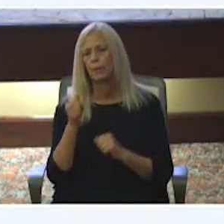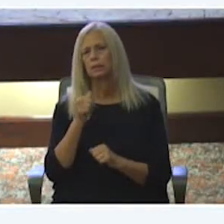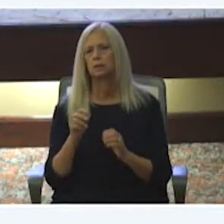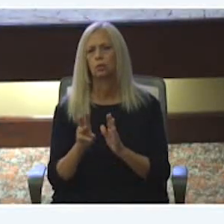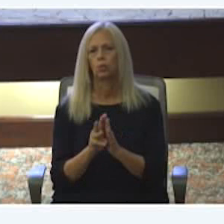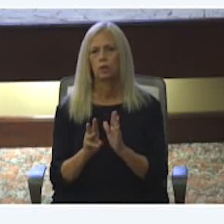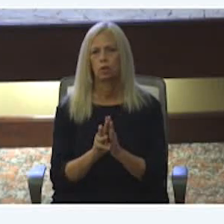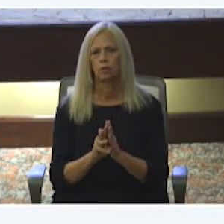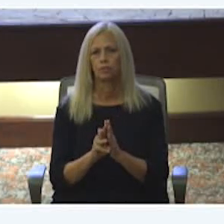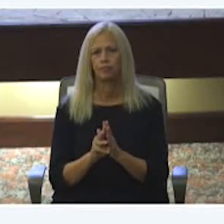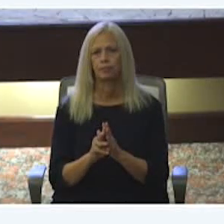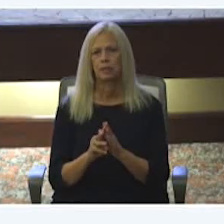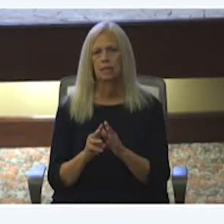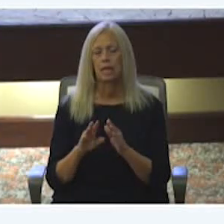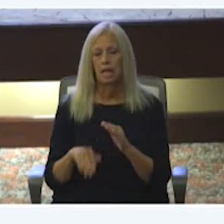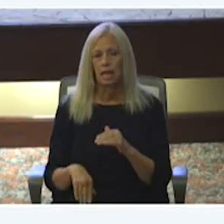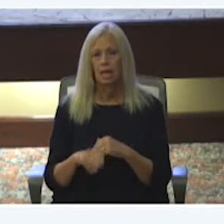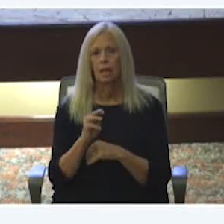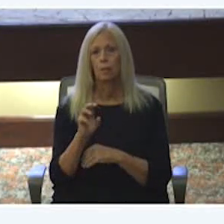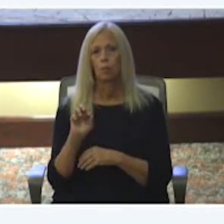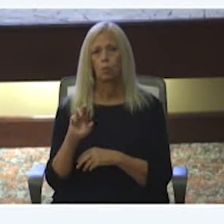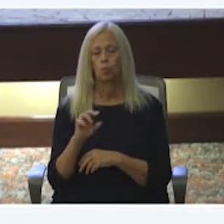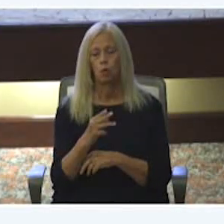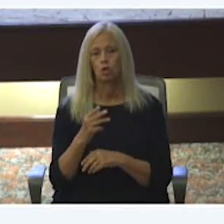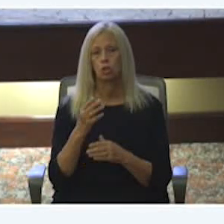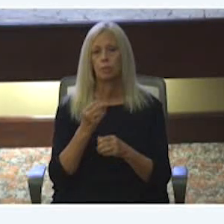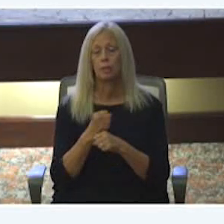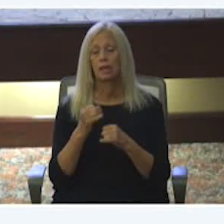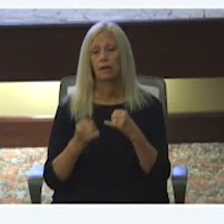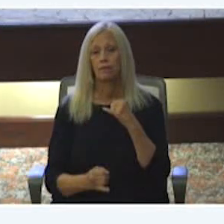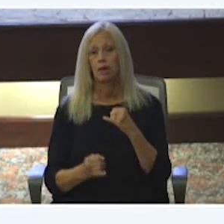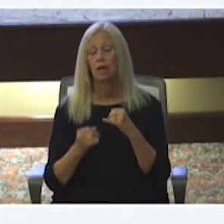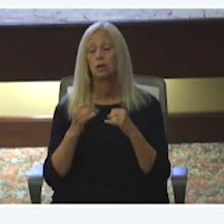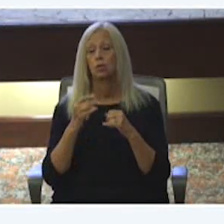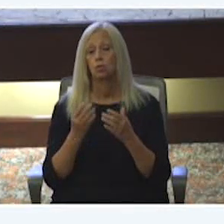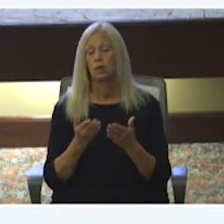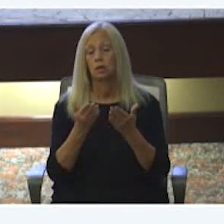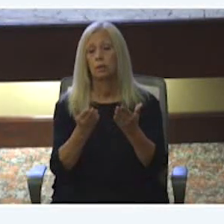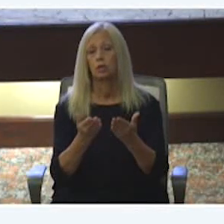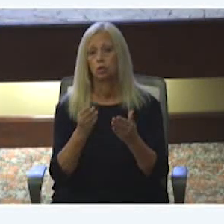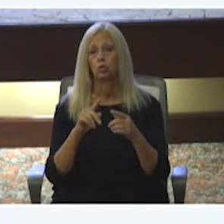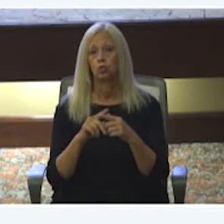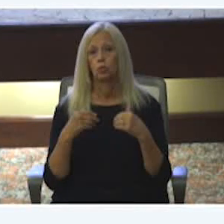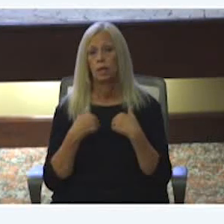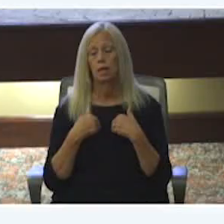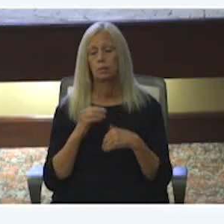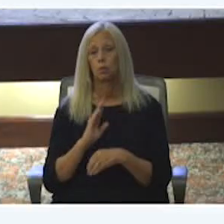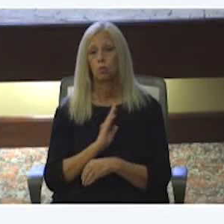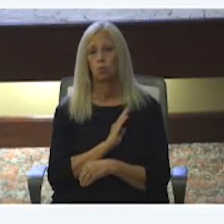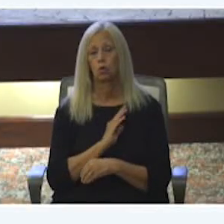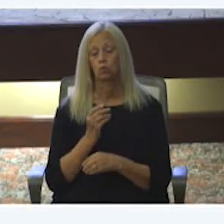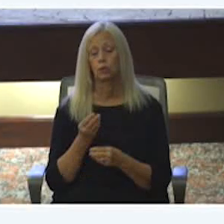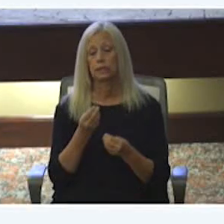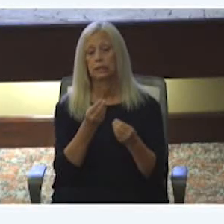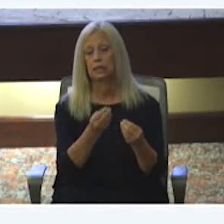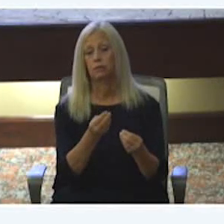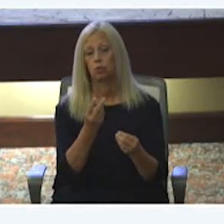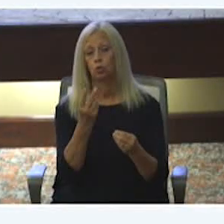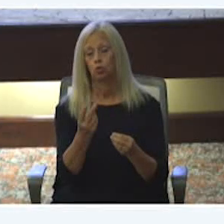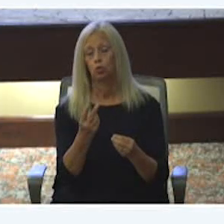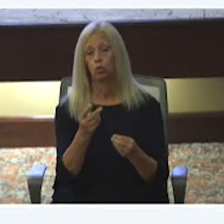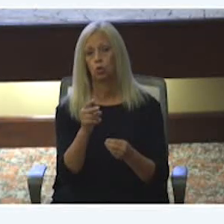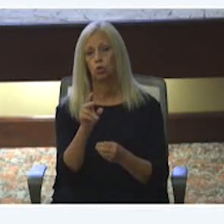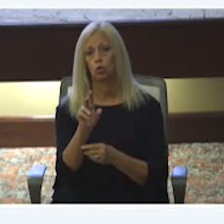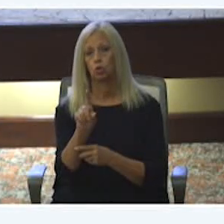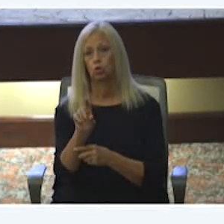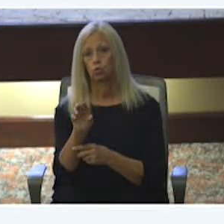So in late March, the focus group made their final recommendations to the Animal Welfare Board. We presented 2 final drafts of ordinances that